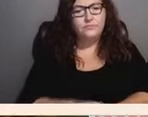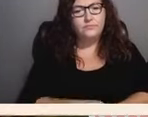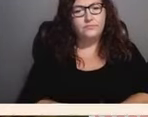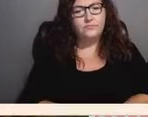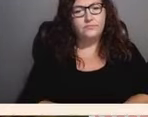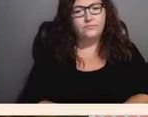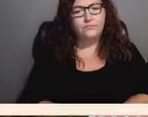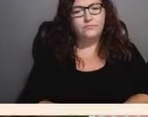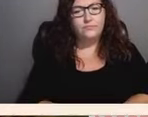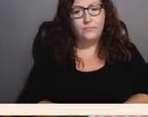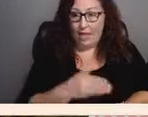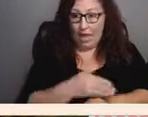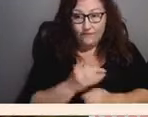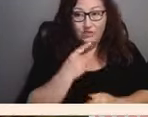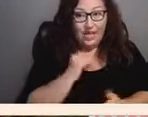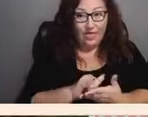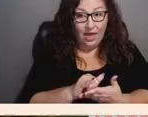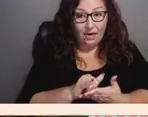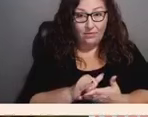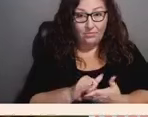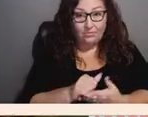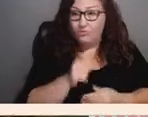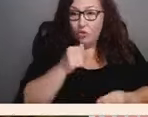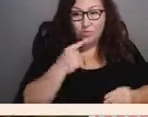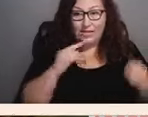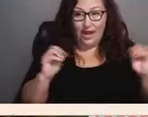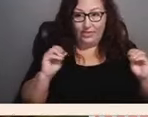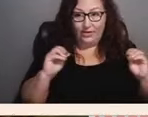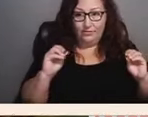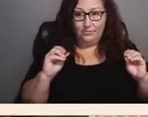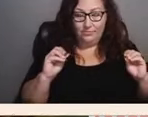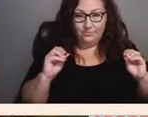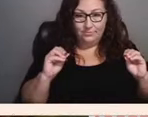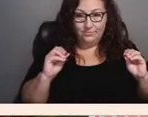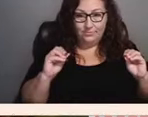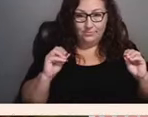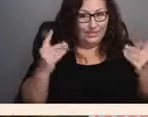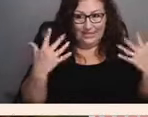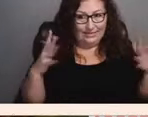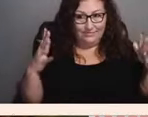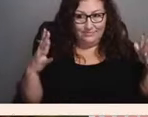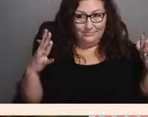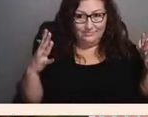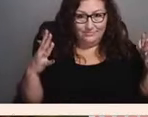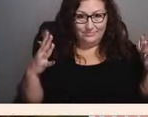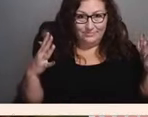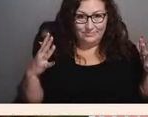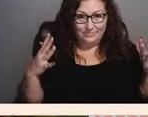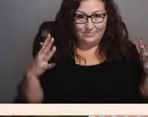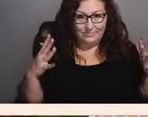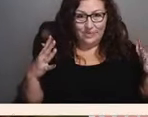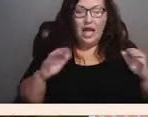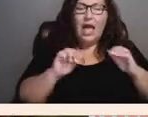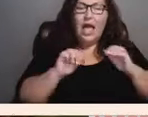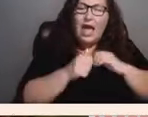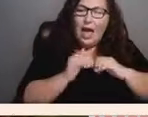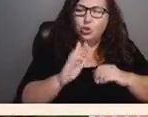After you say that, don't say anything else. That's it. How was your